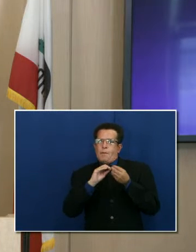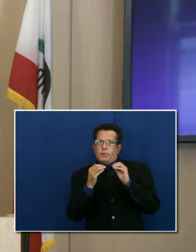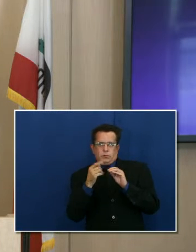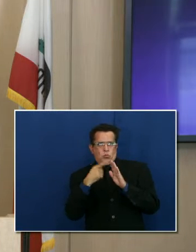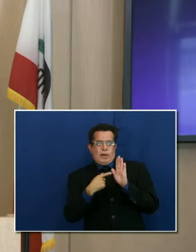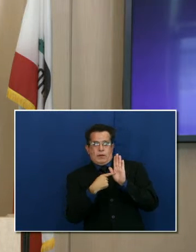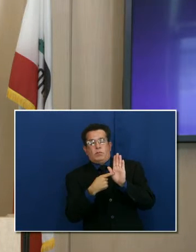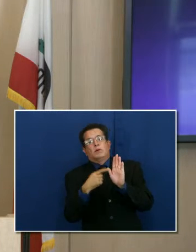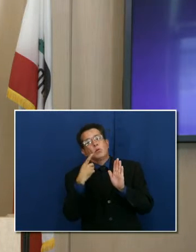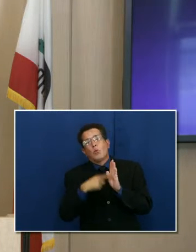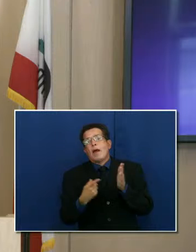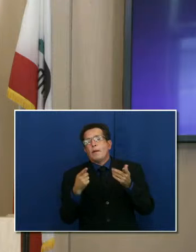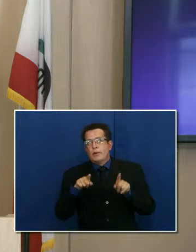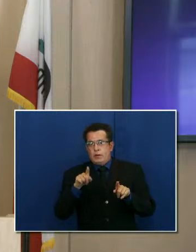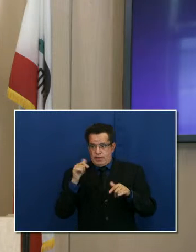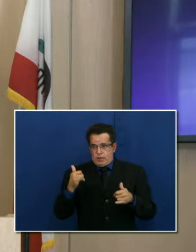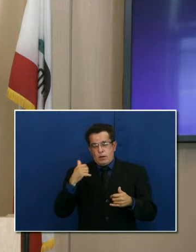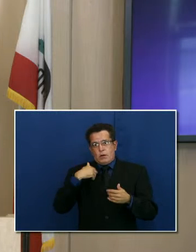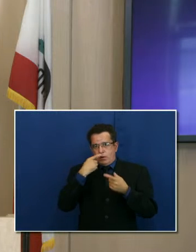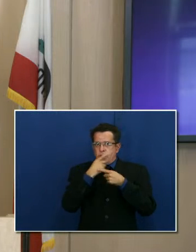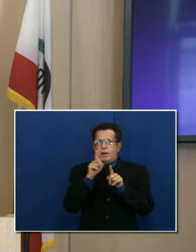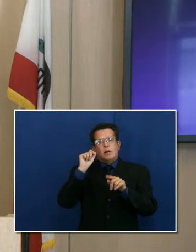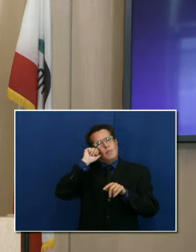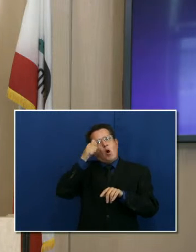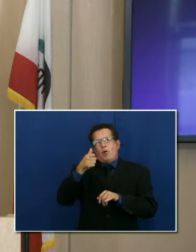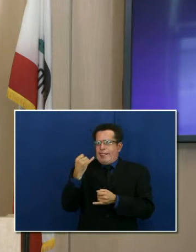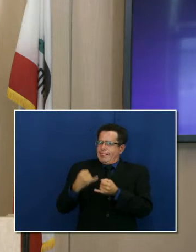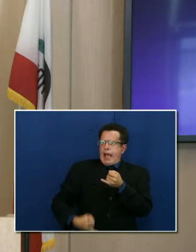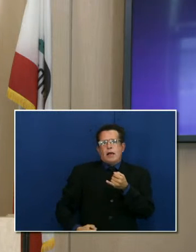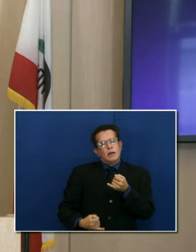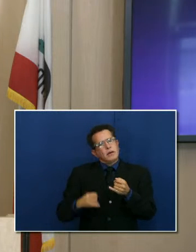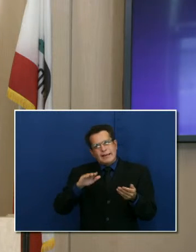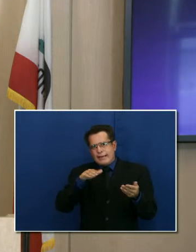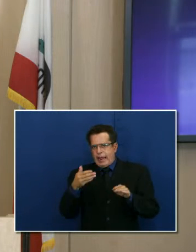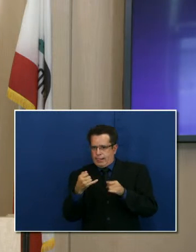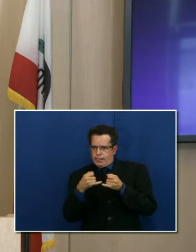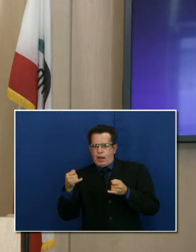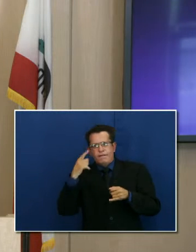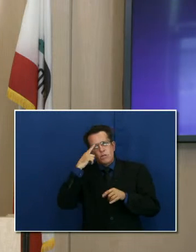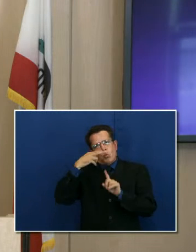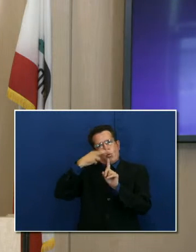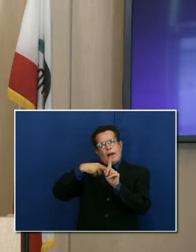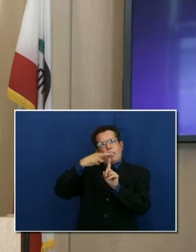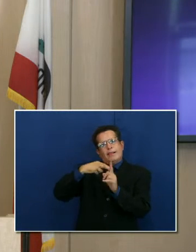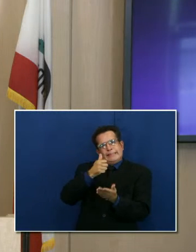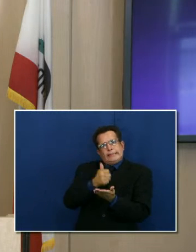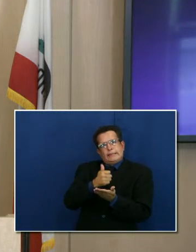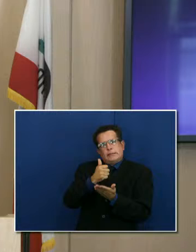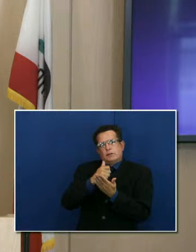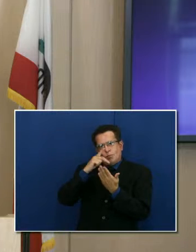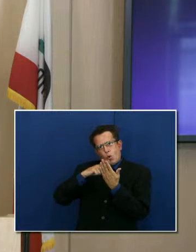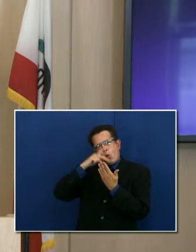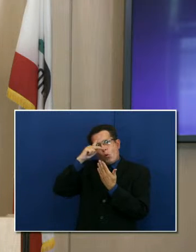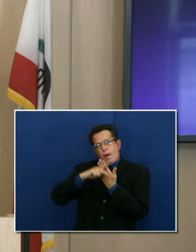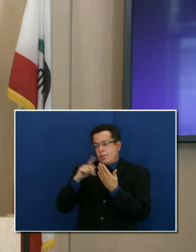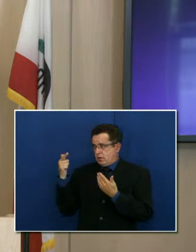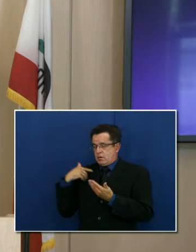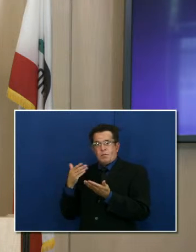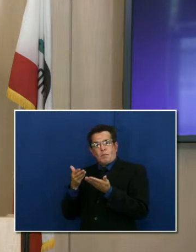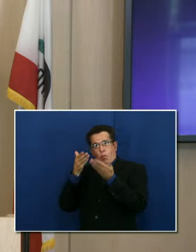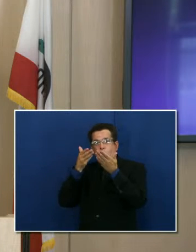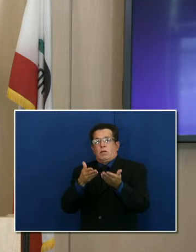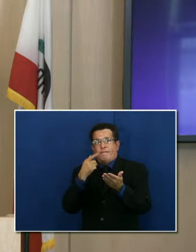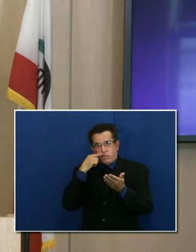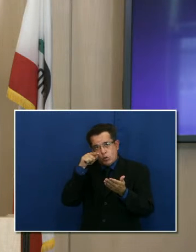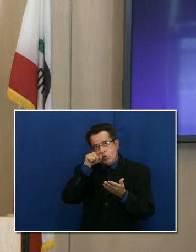Cox mentioned, again, tomorrow is the deadline for our rental assistance program. It is a proposal that Chairman Cox and I brought forward together.